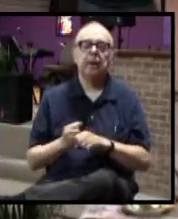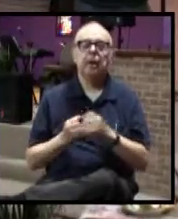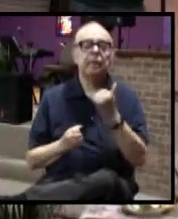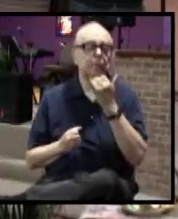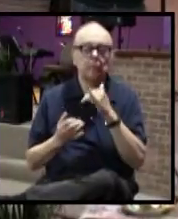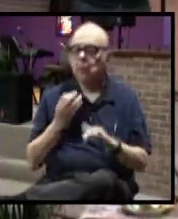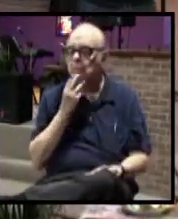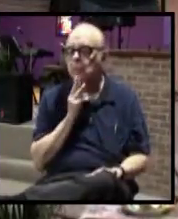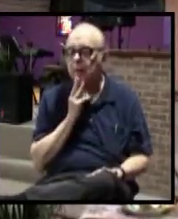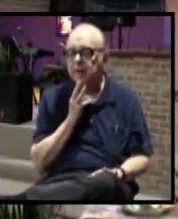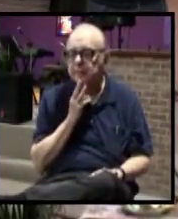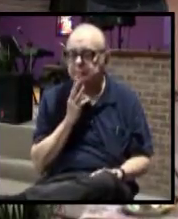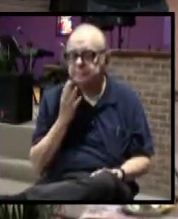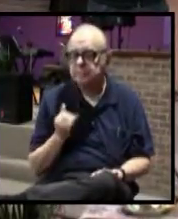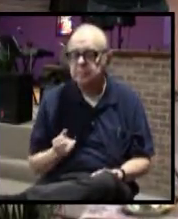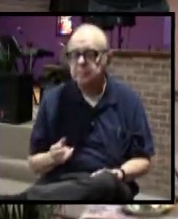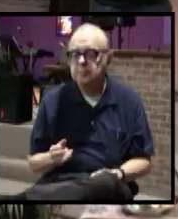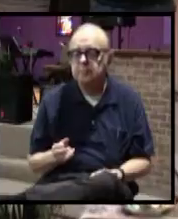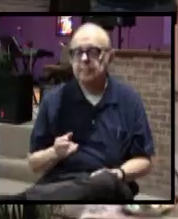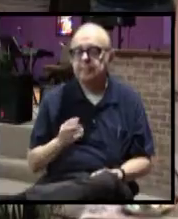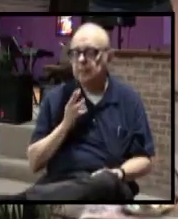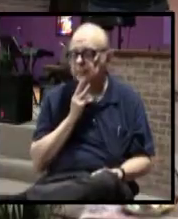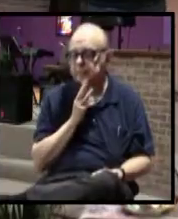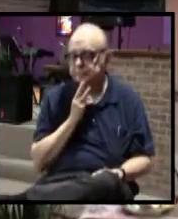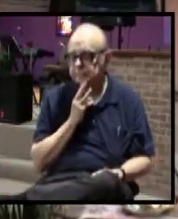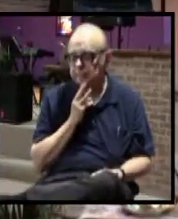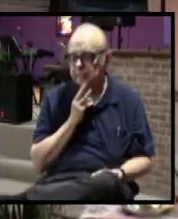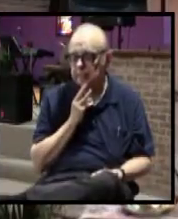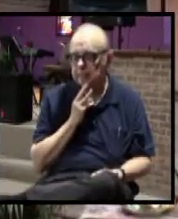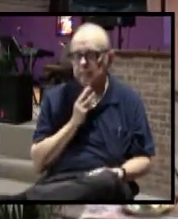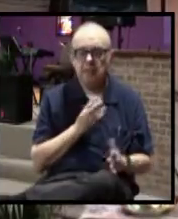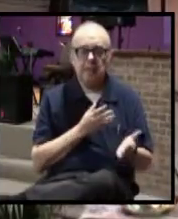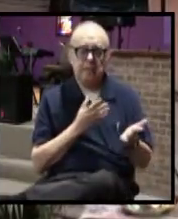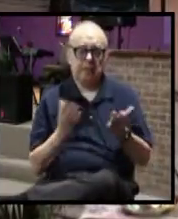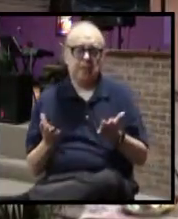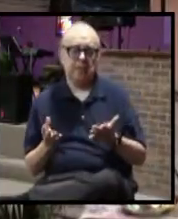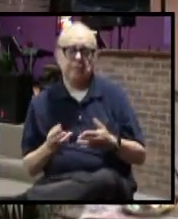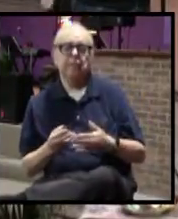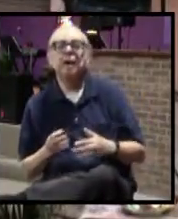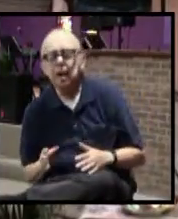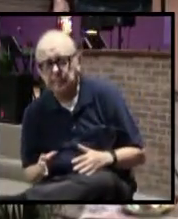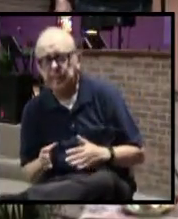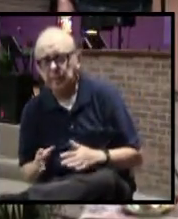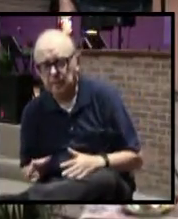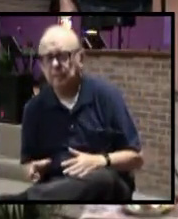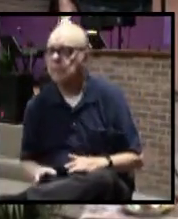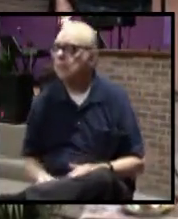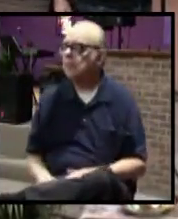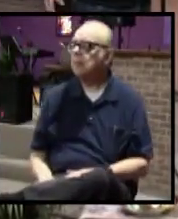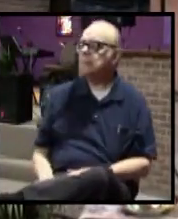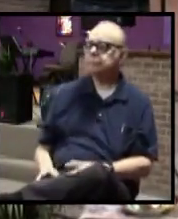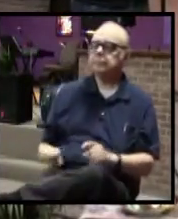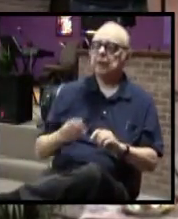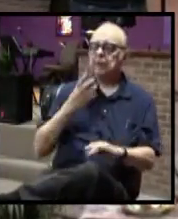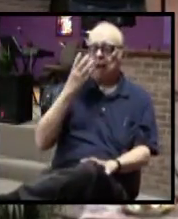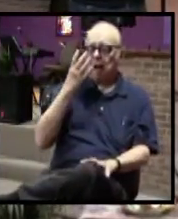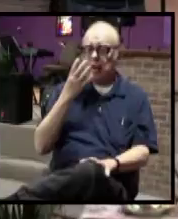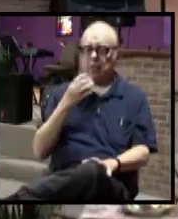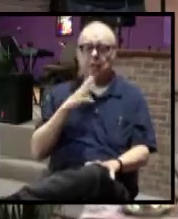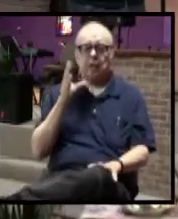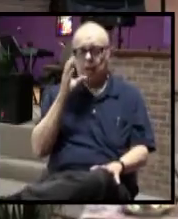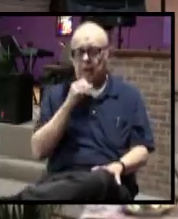cool of the evening to get the water. Because water carrying was heavy. And when